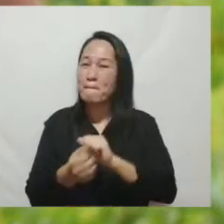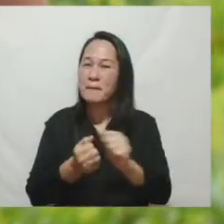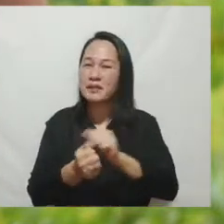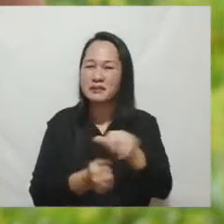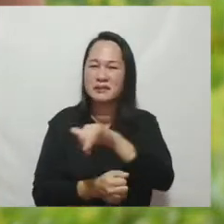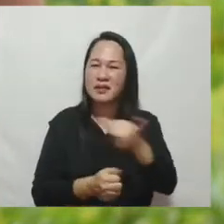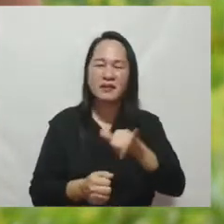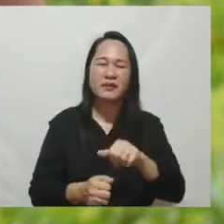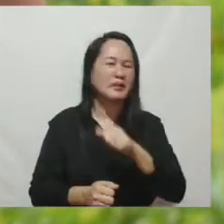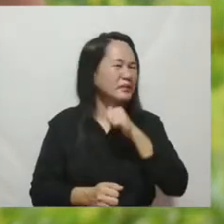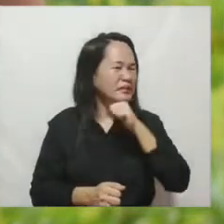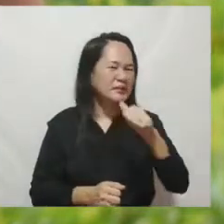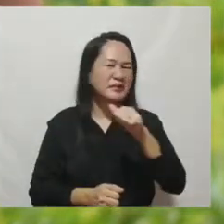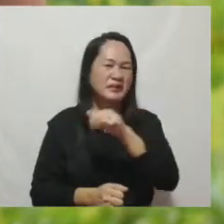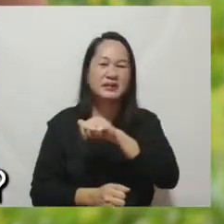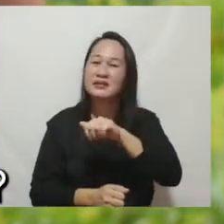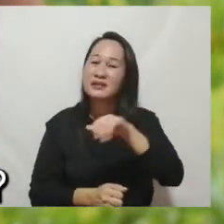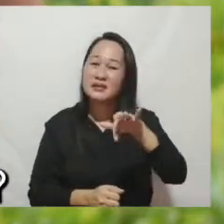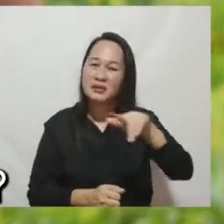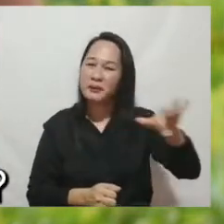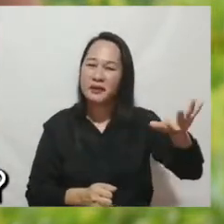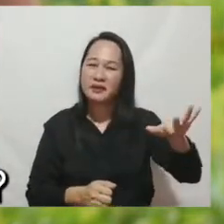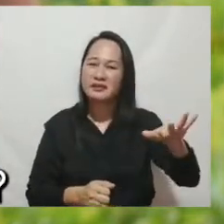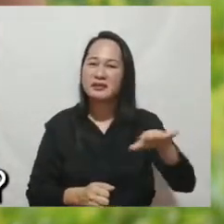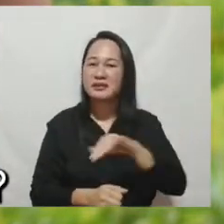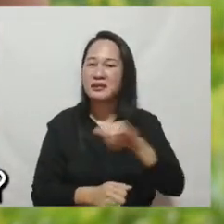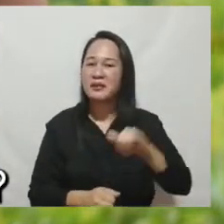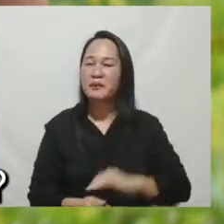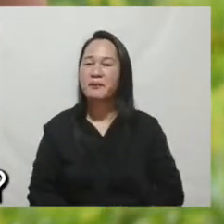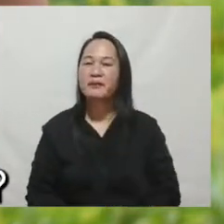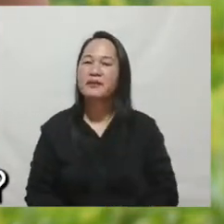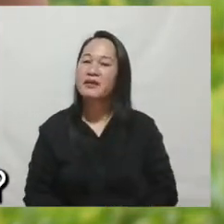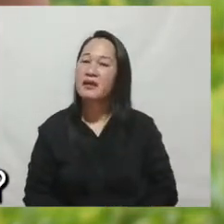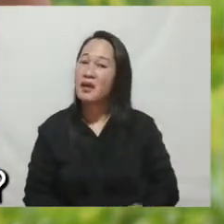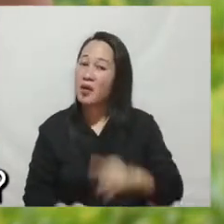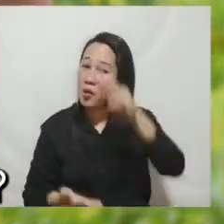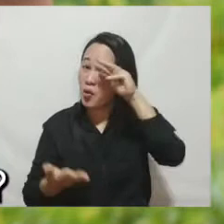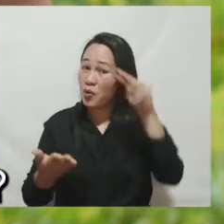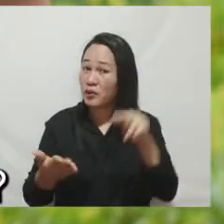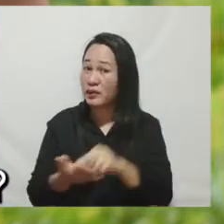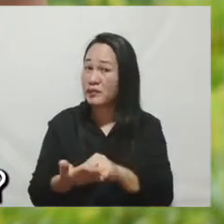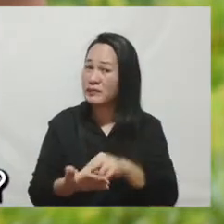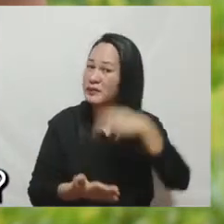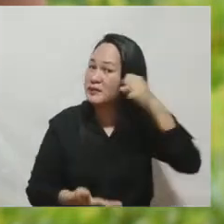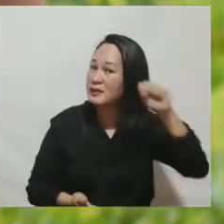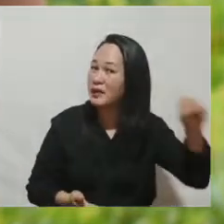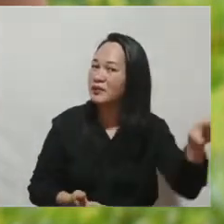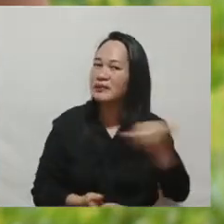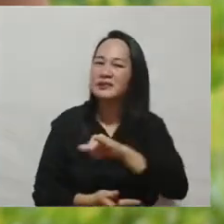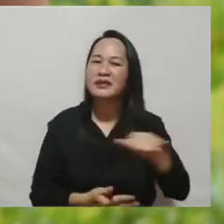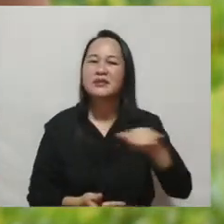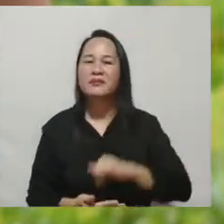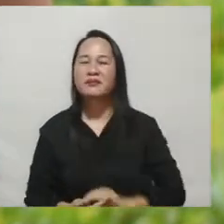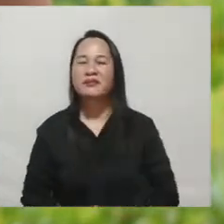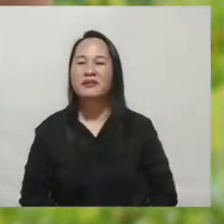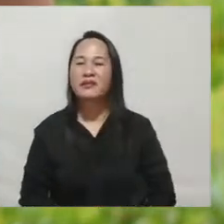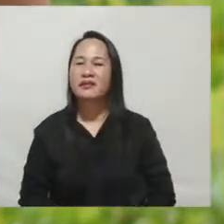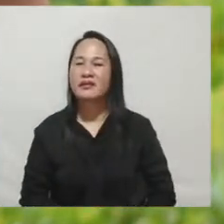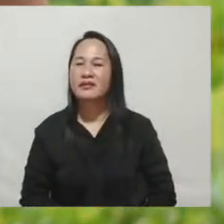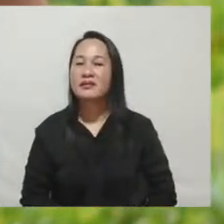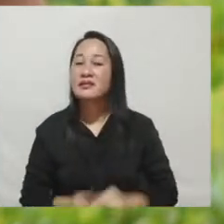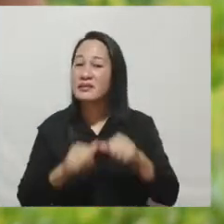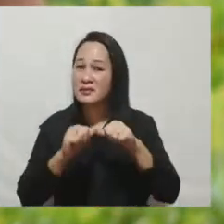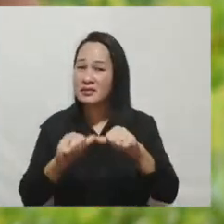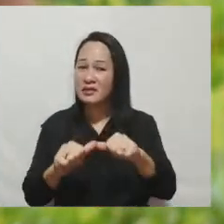spelled differently. But did you notice that they sound the same? They are still